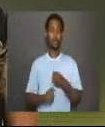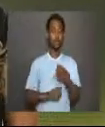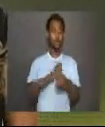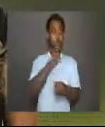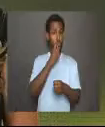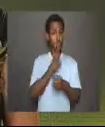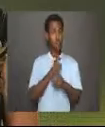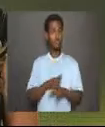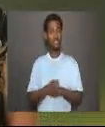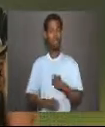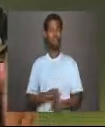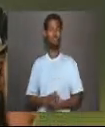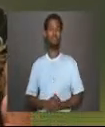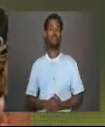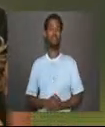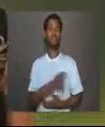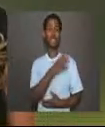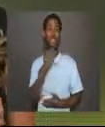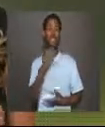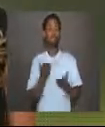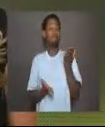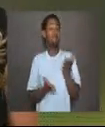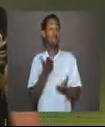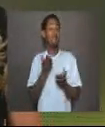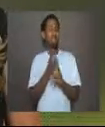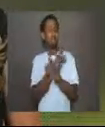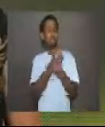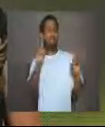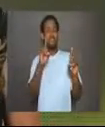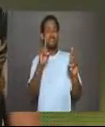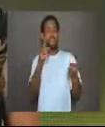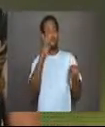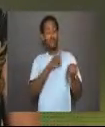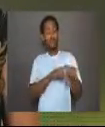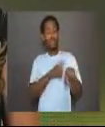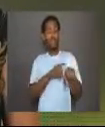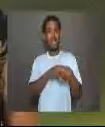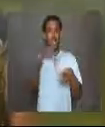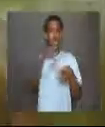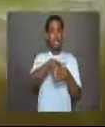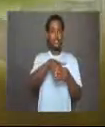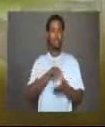universal suffrage, and fair, free, periodic elections.